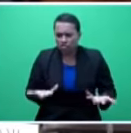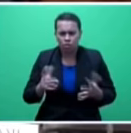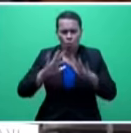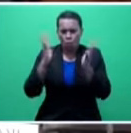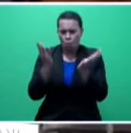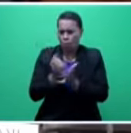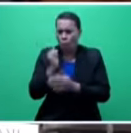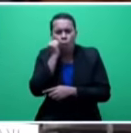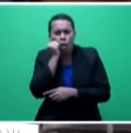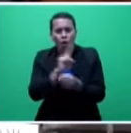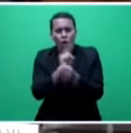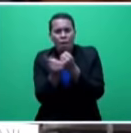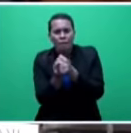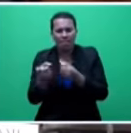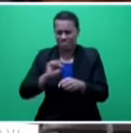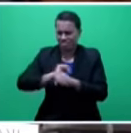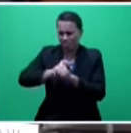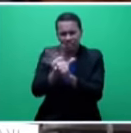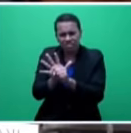pandemic. It is out of